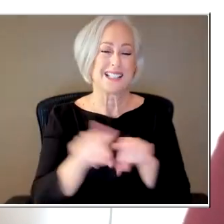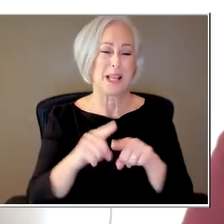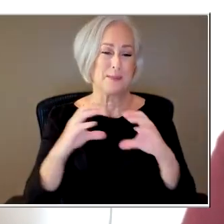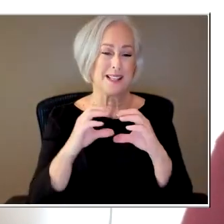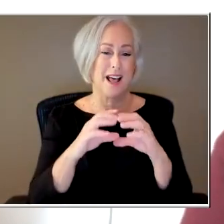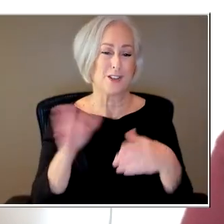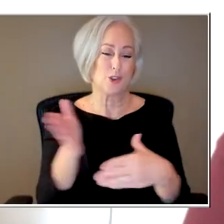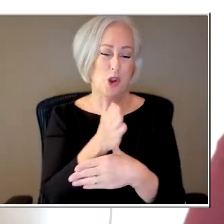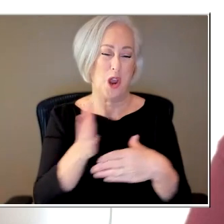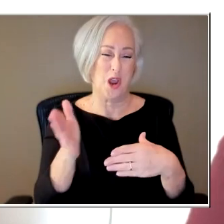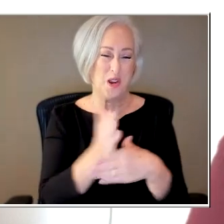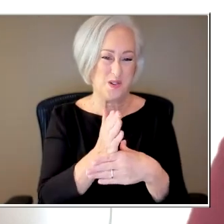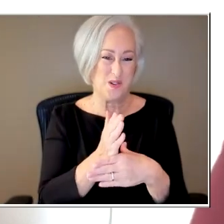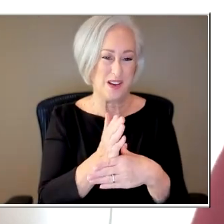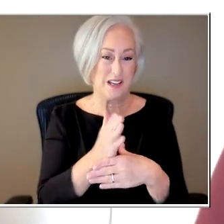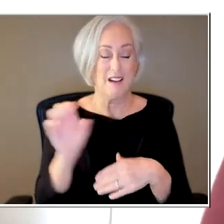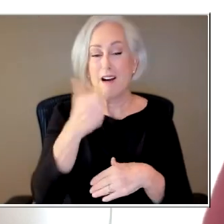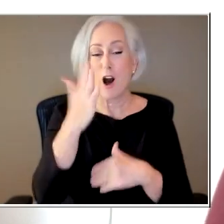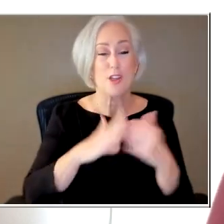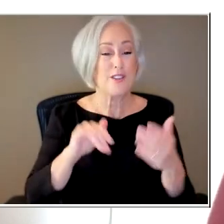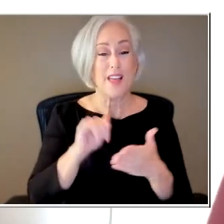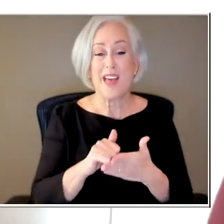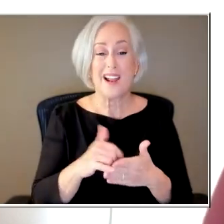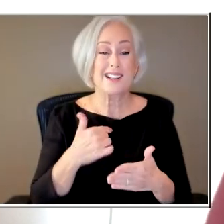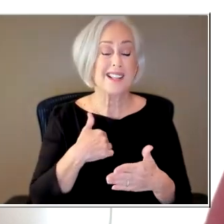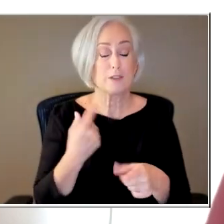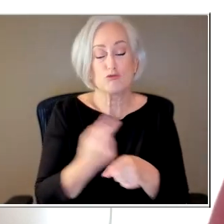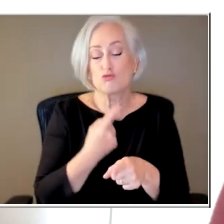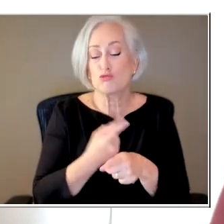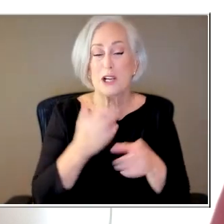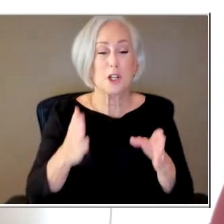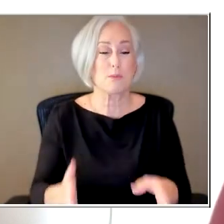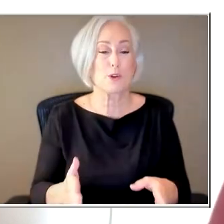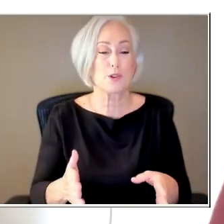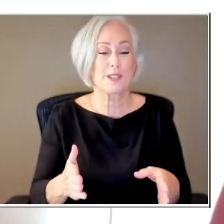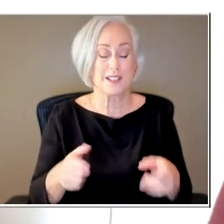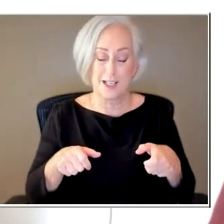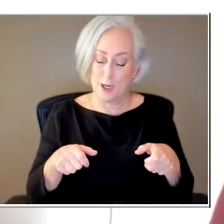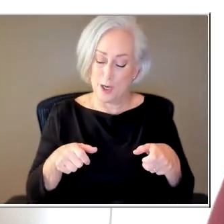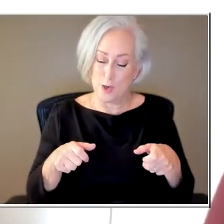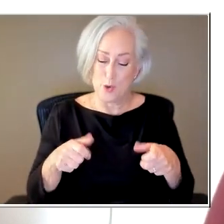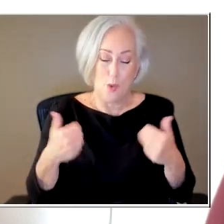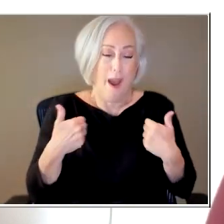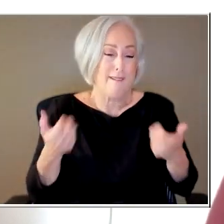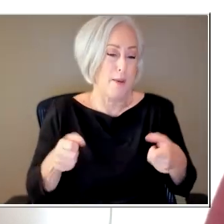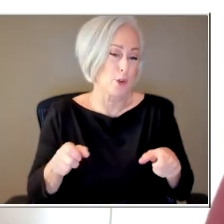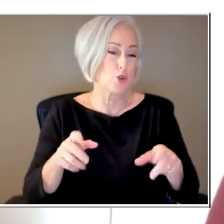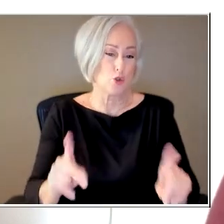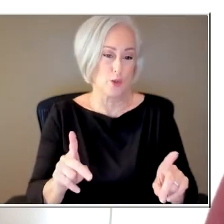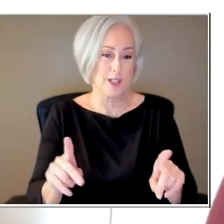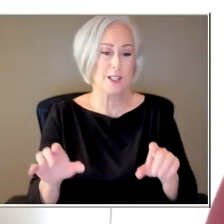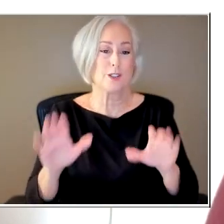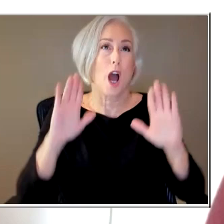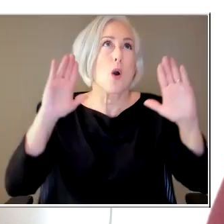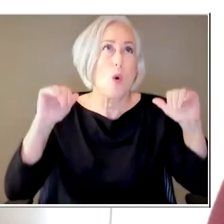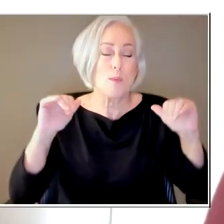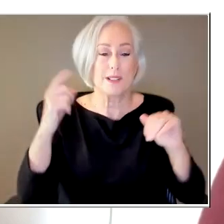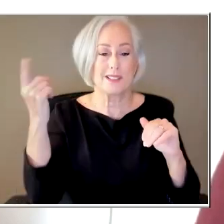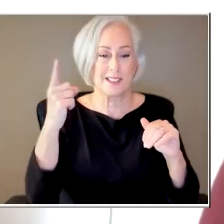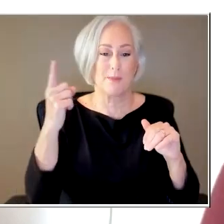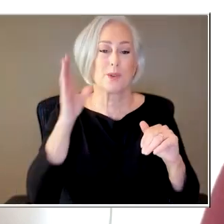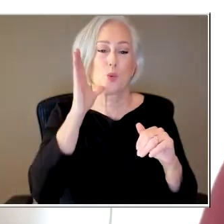I just said I'm a regular person who was given the chance to do what I hope every human being would do for someone in